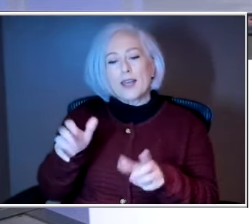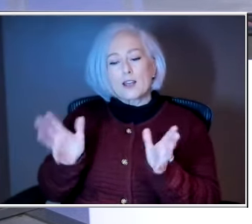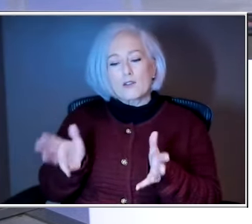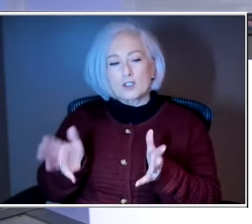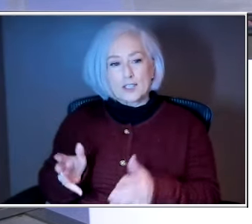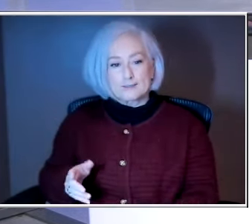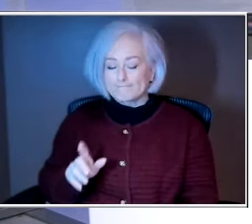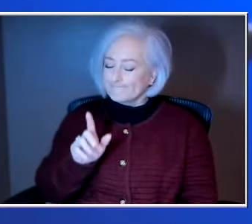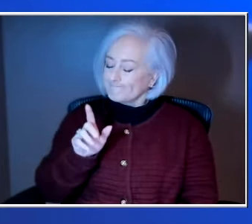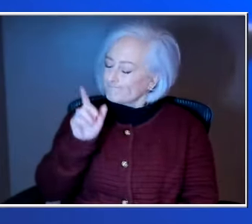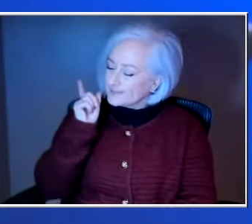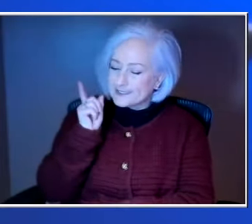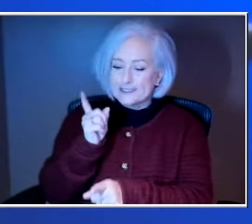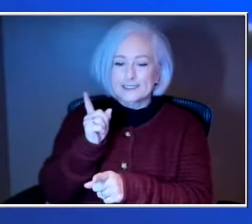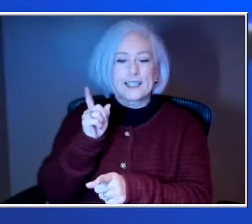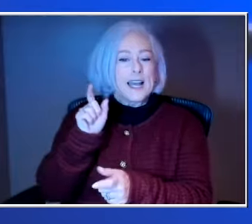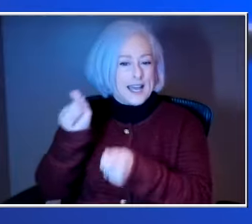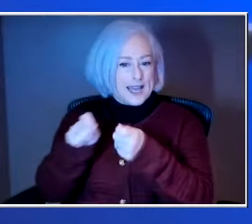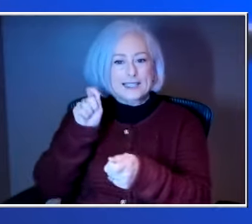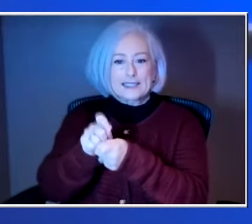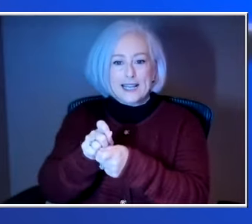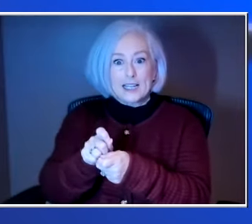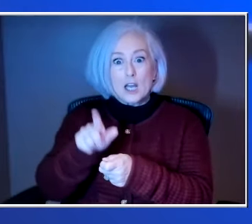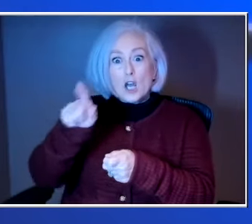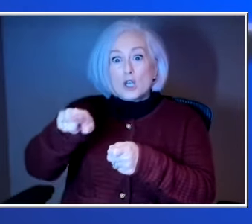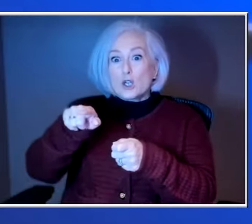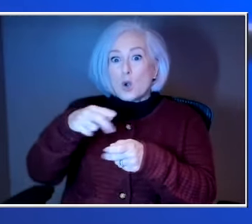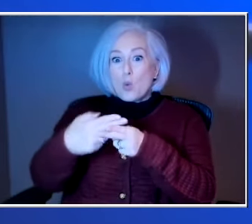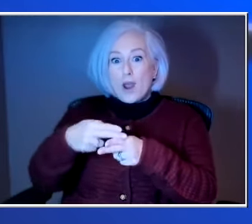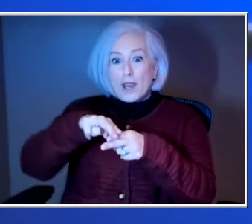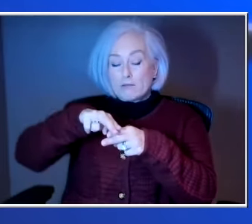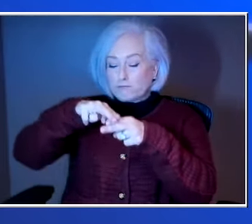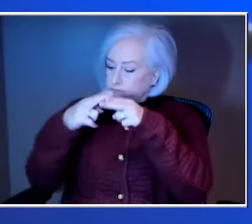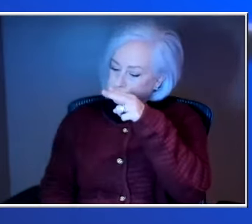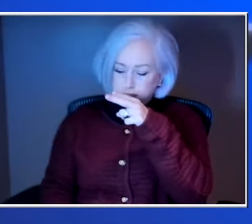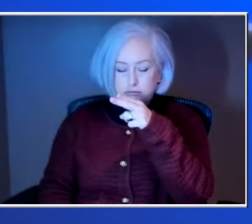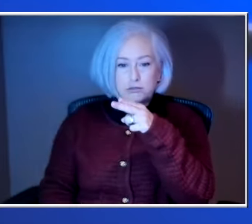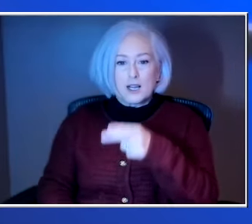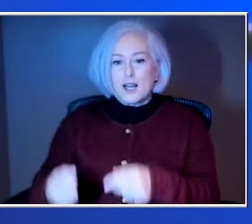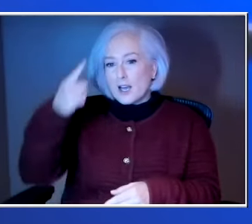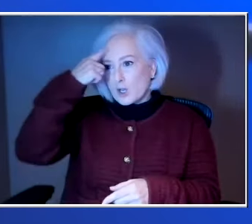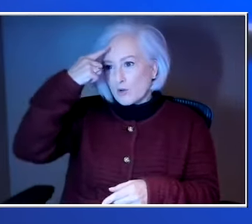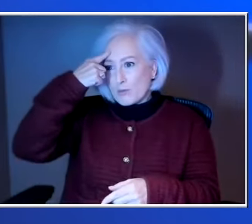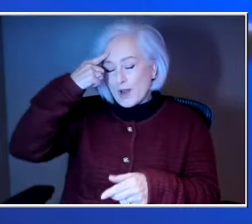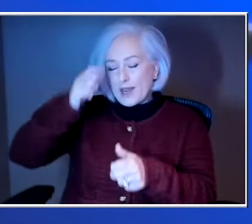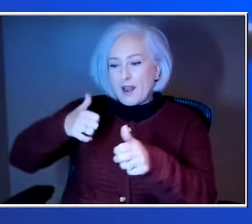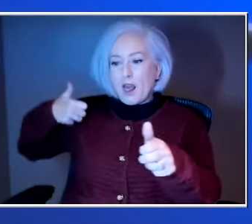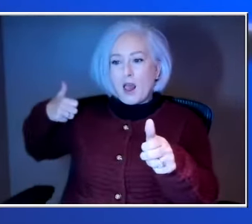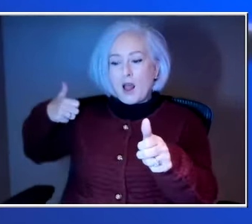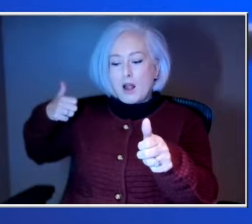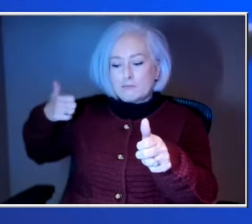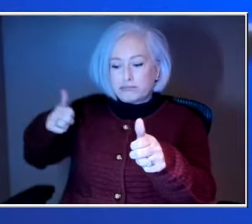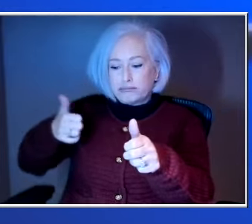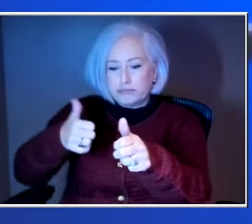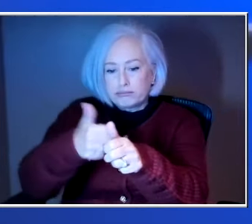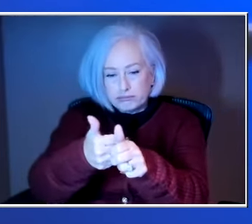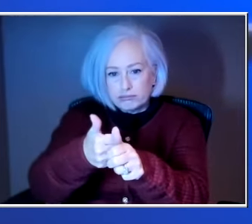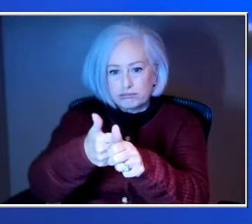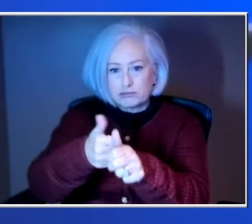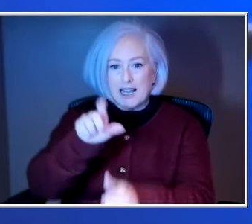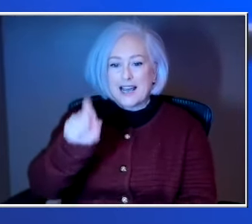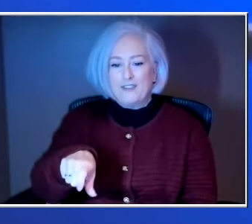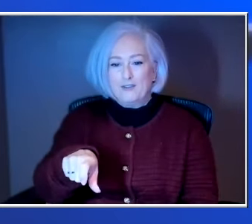about. You lose your weight so incredibly quickly that your brain takes so much longer to catch up with where your body is at. And she was huge